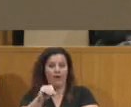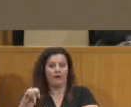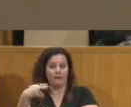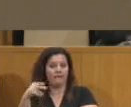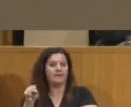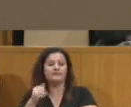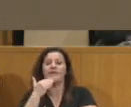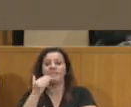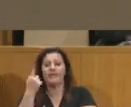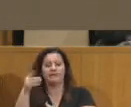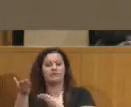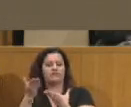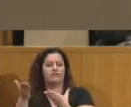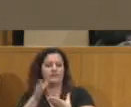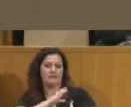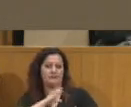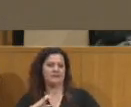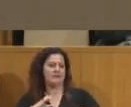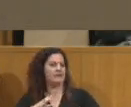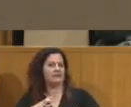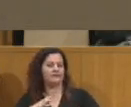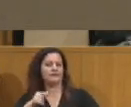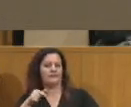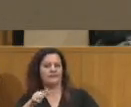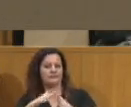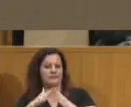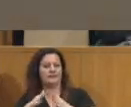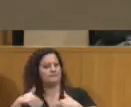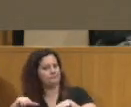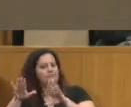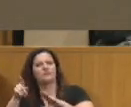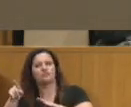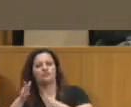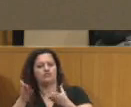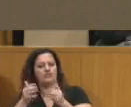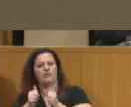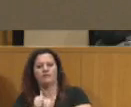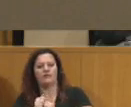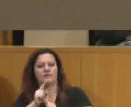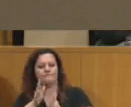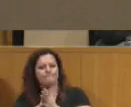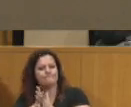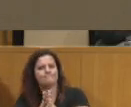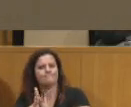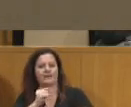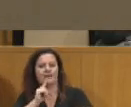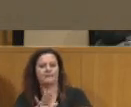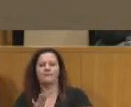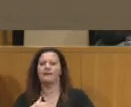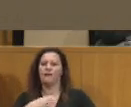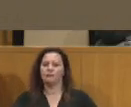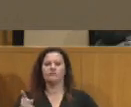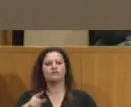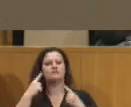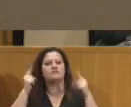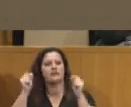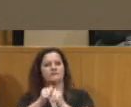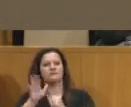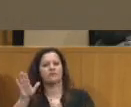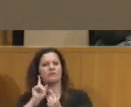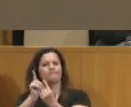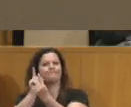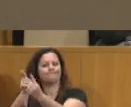several others. I appreciate you because you've remained consistent for over a year, taking on whatever challenges we faced with steady hands and a willing